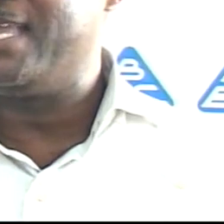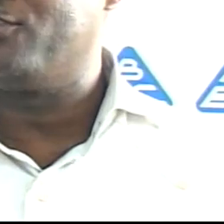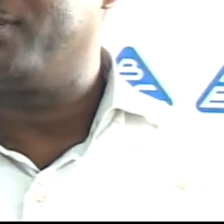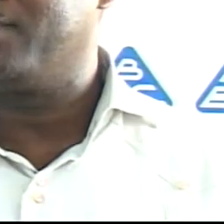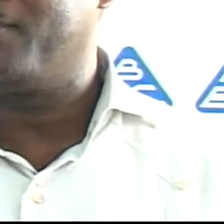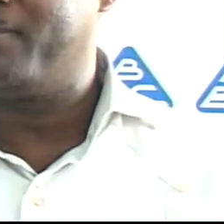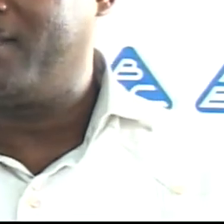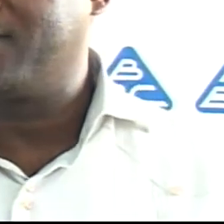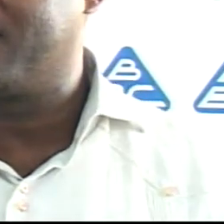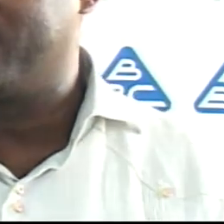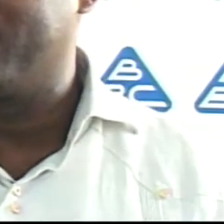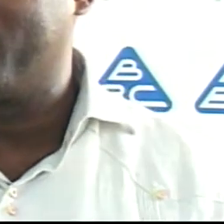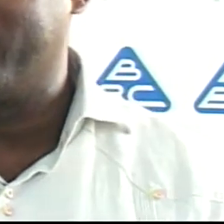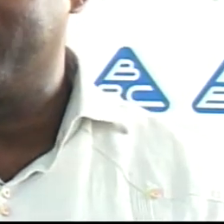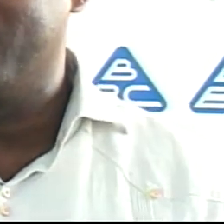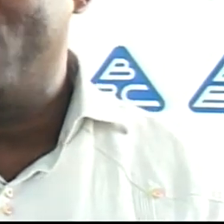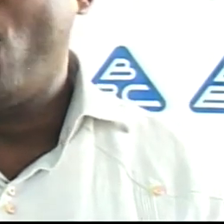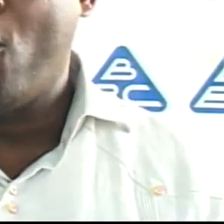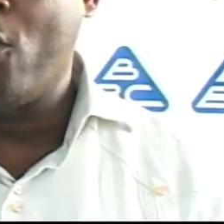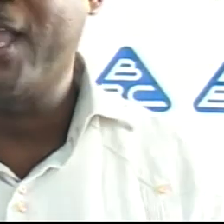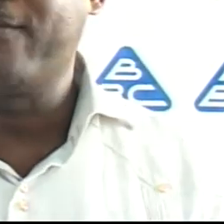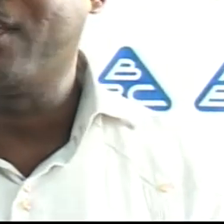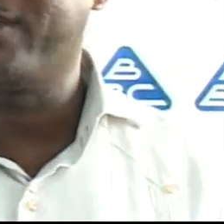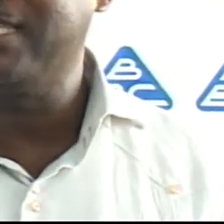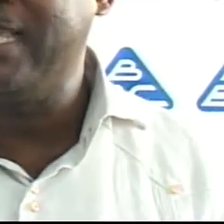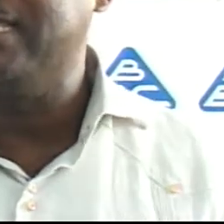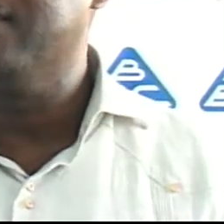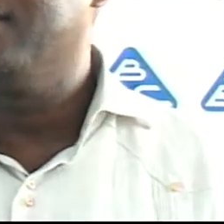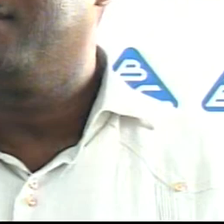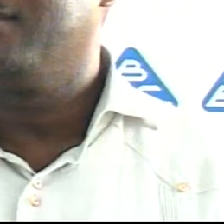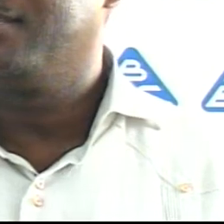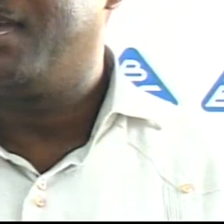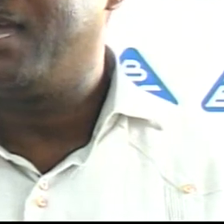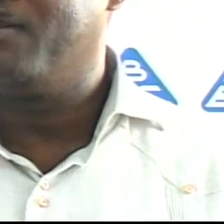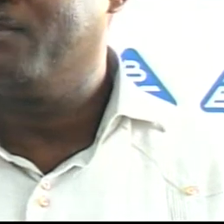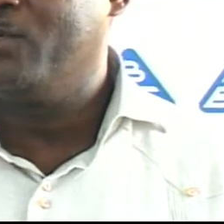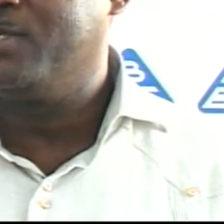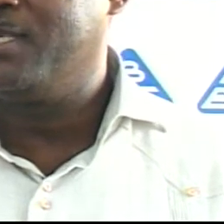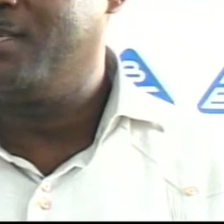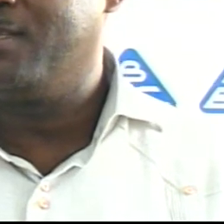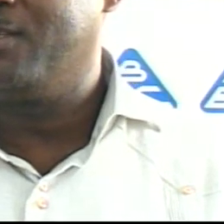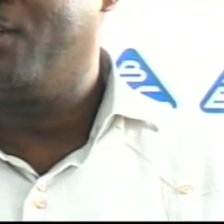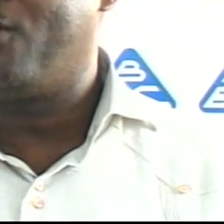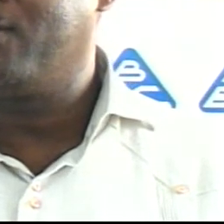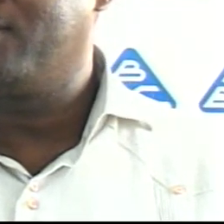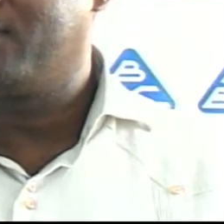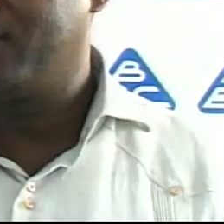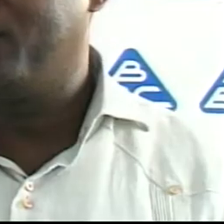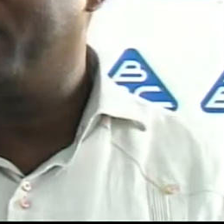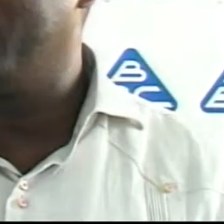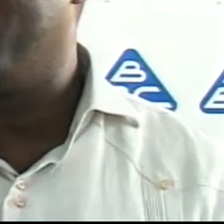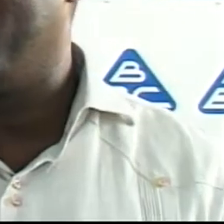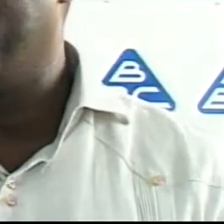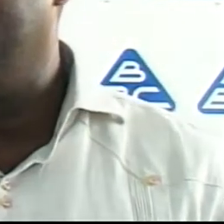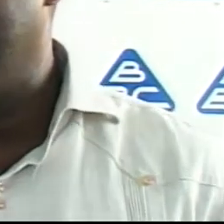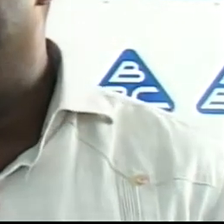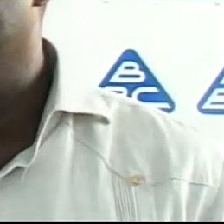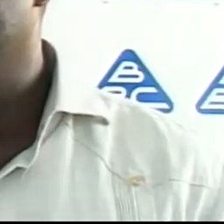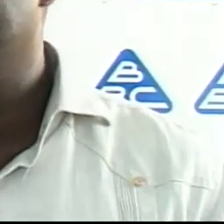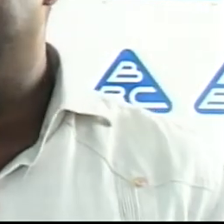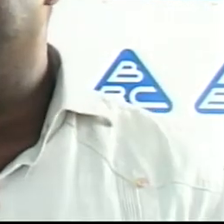deny entry into Barbados to certain products, or if they're already in, using the law to pull them off